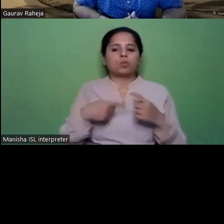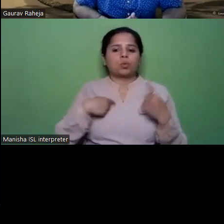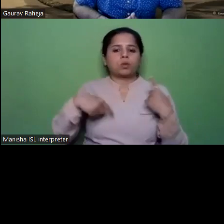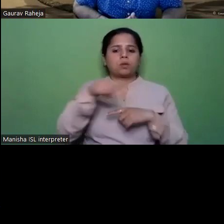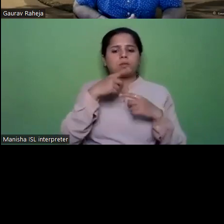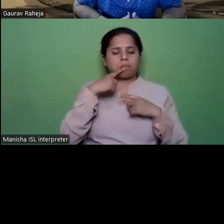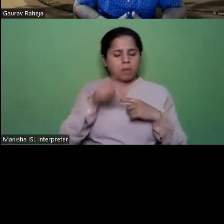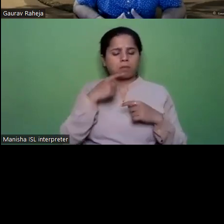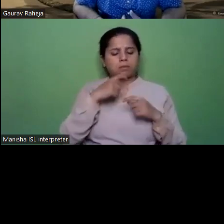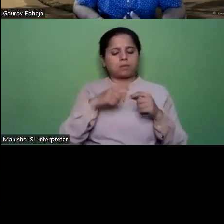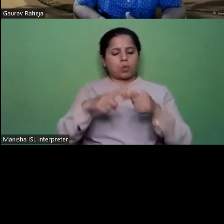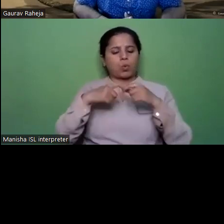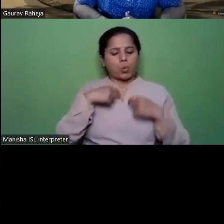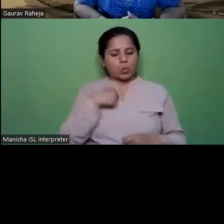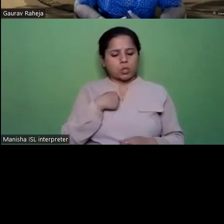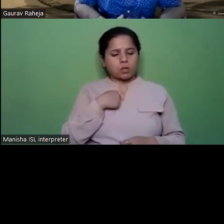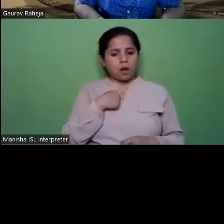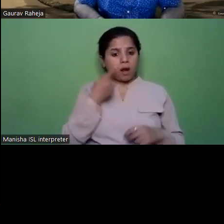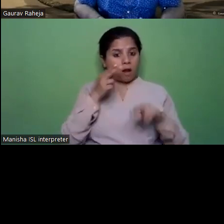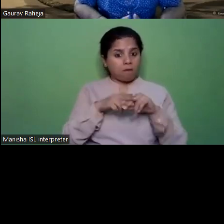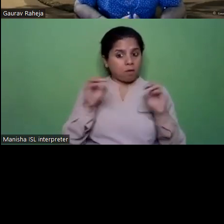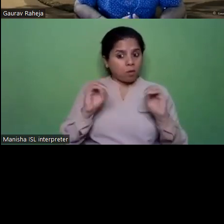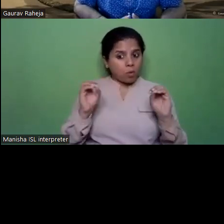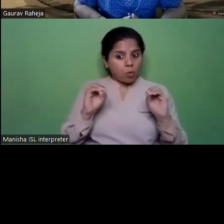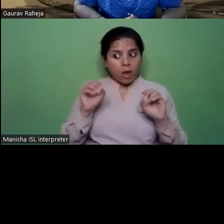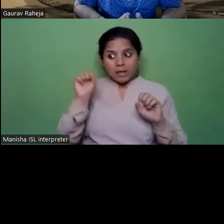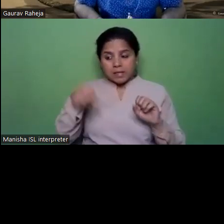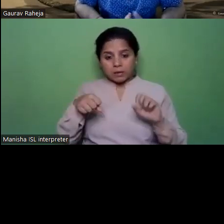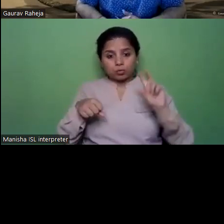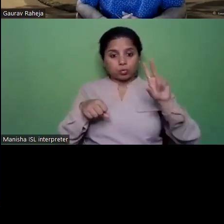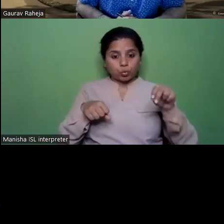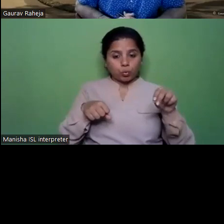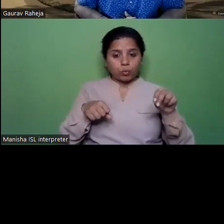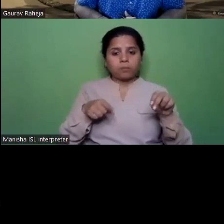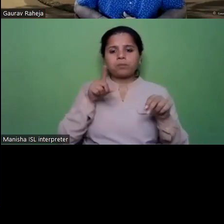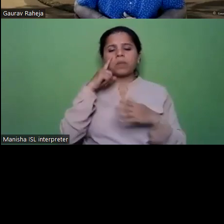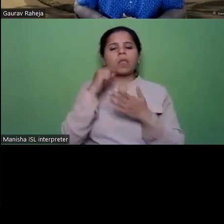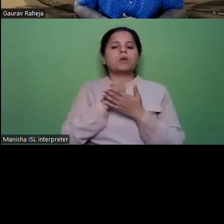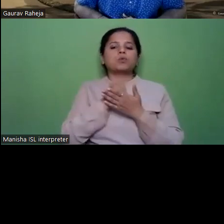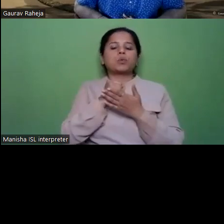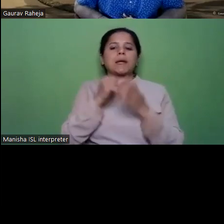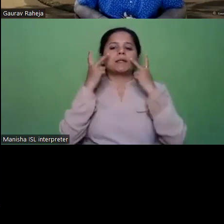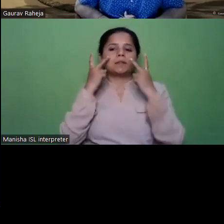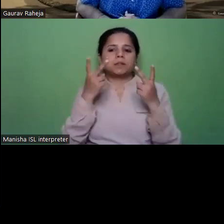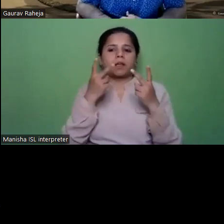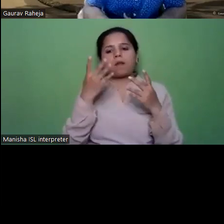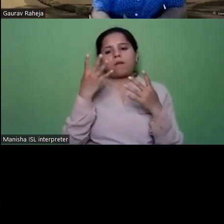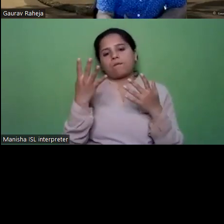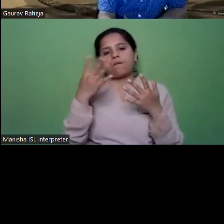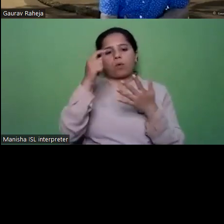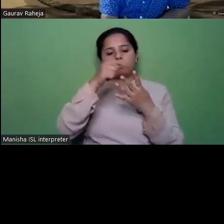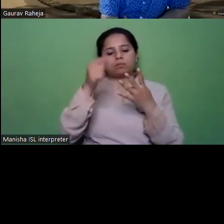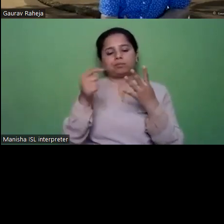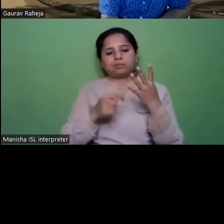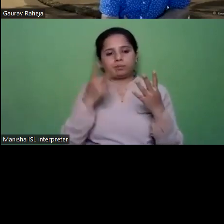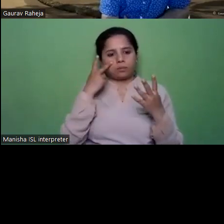us. If it is not, or if it is, let us try and see it from four lenses. One